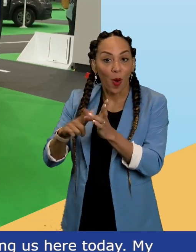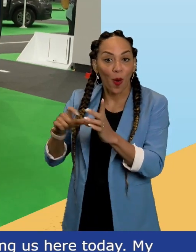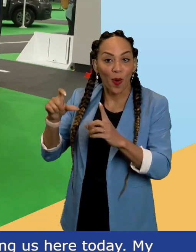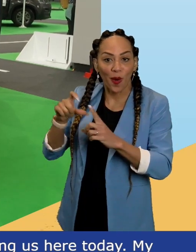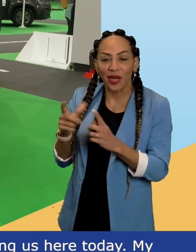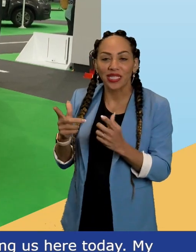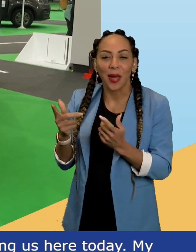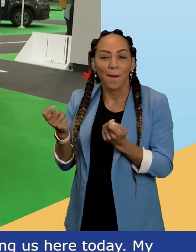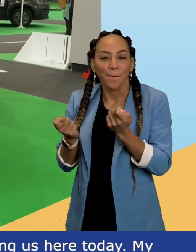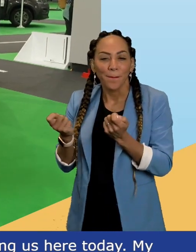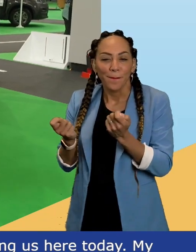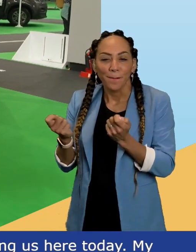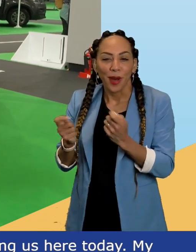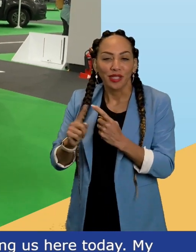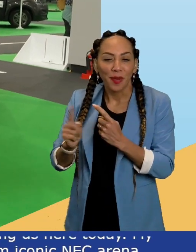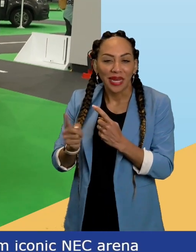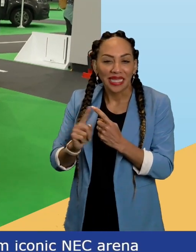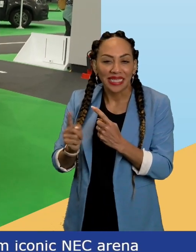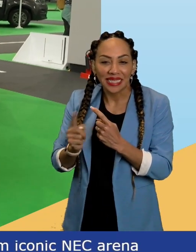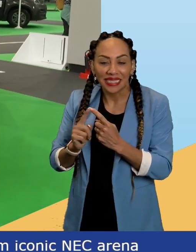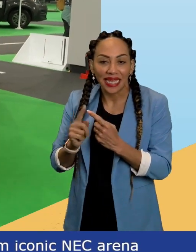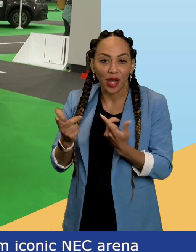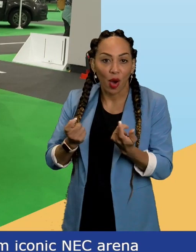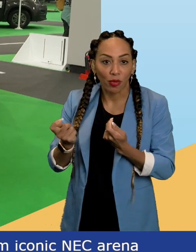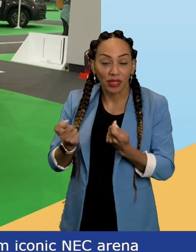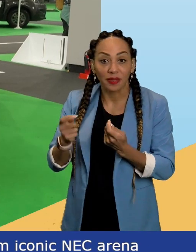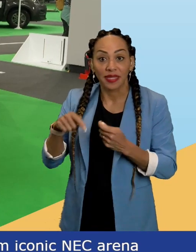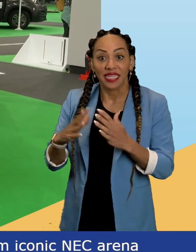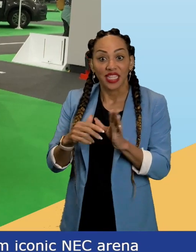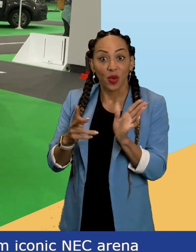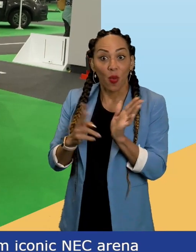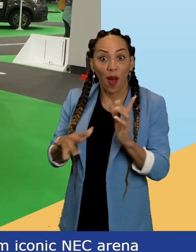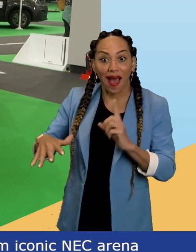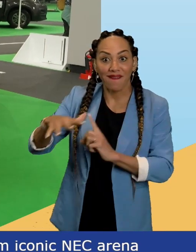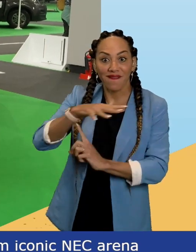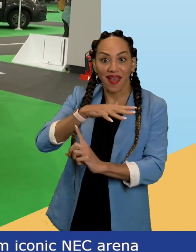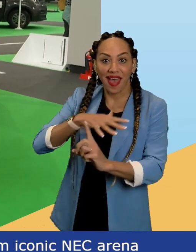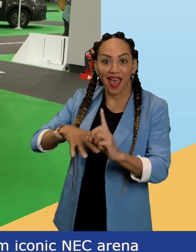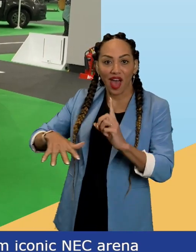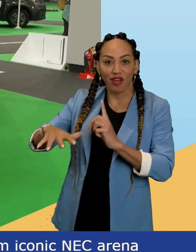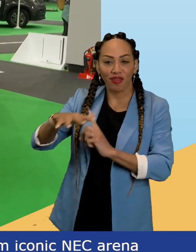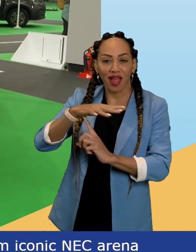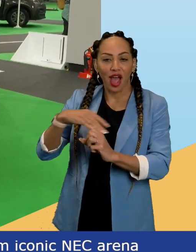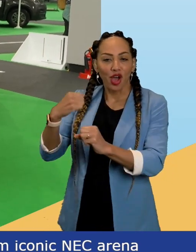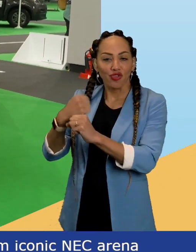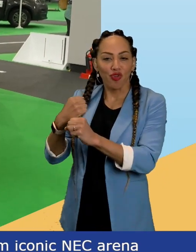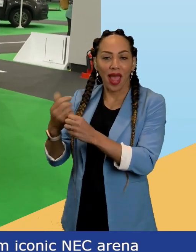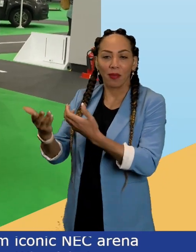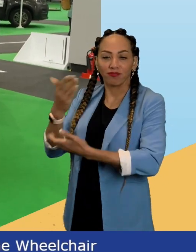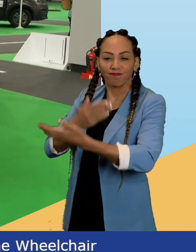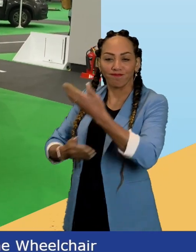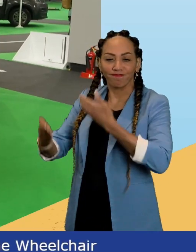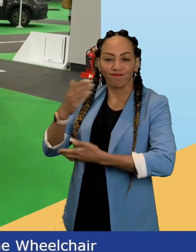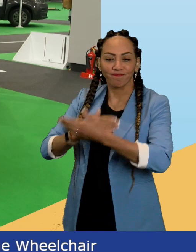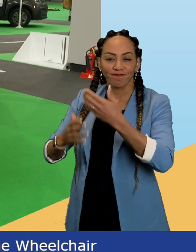Operations. Now, we're here in the wheelchair and accessible vehicle display area, where Graham's going to tell us all a little bit about some of the